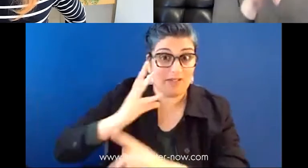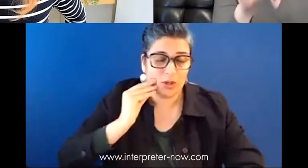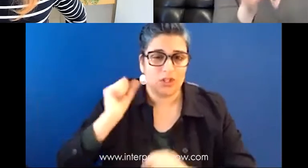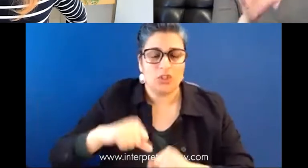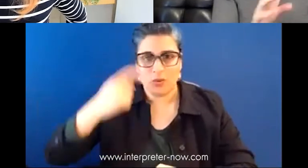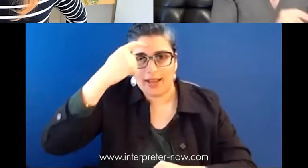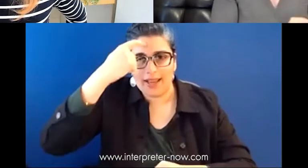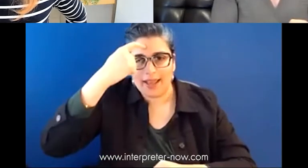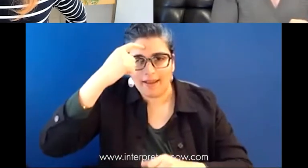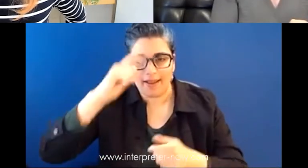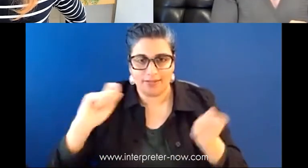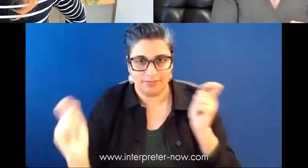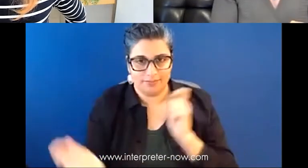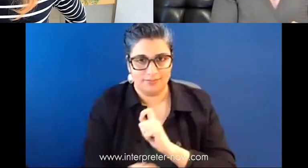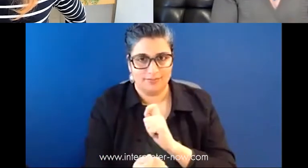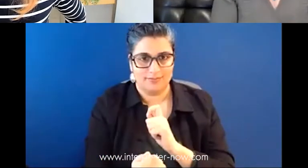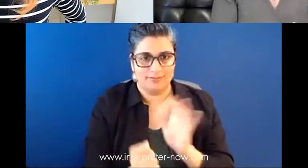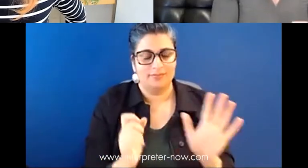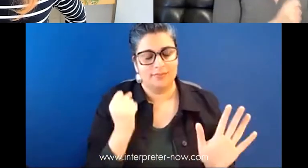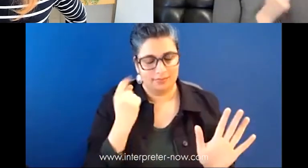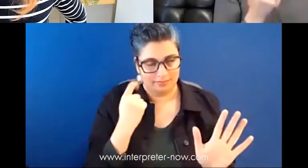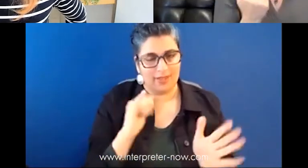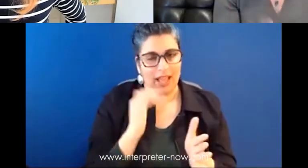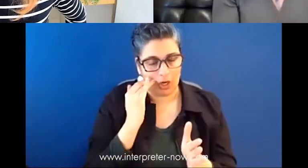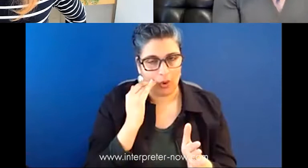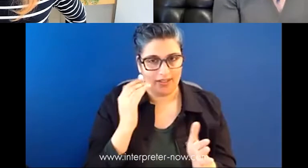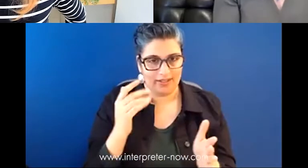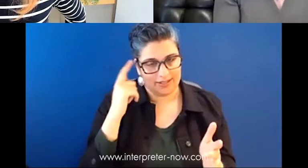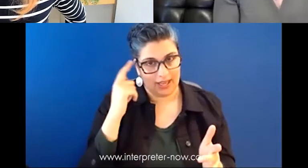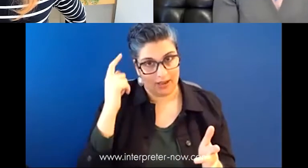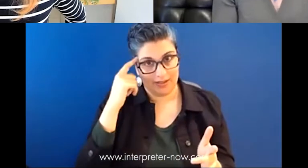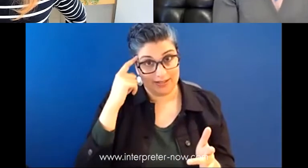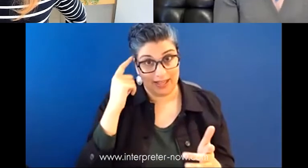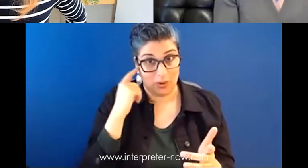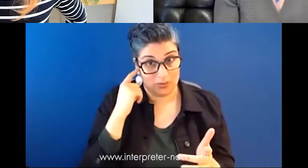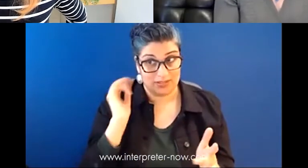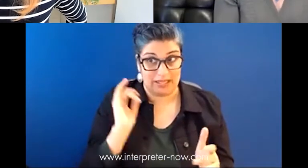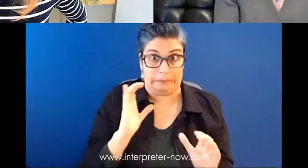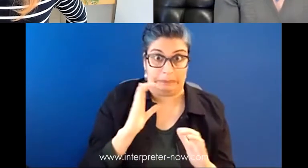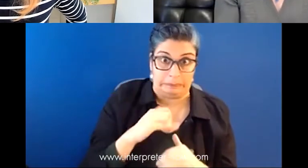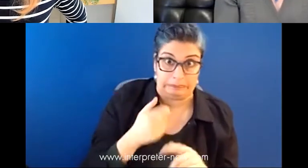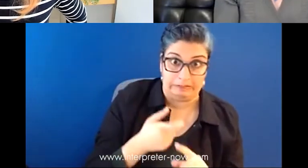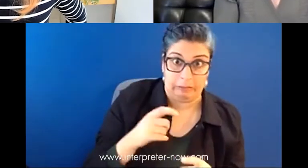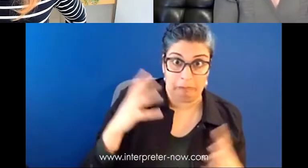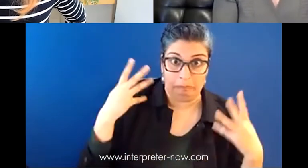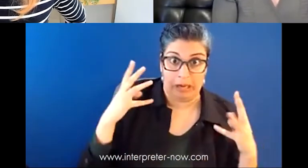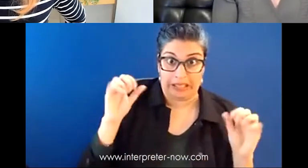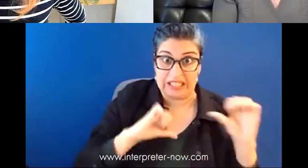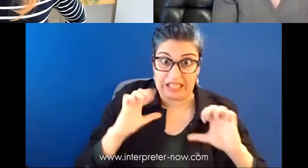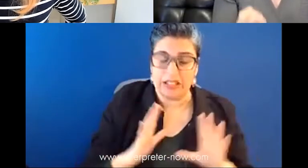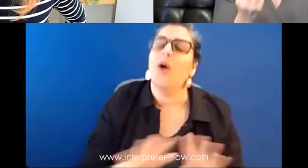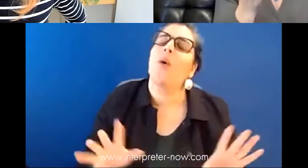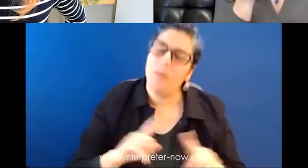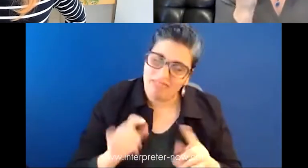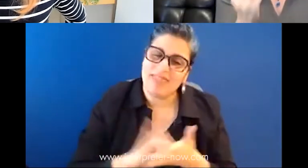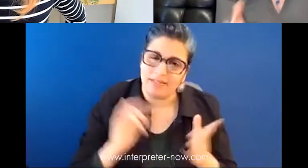as spooky as that sounds coming from a mad scientist, honestly, that's what we're after here. We want people